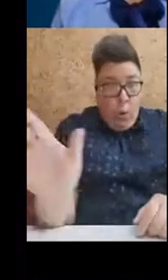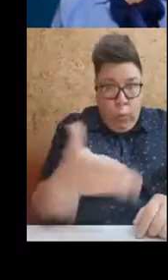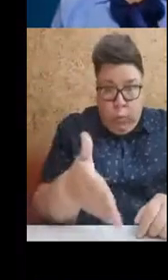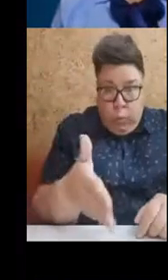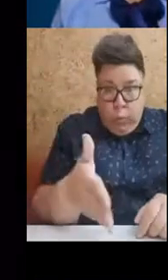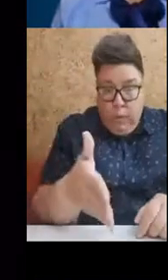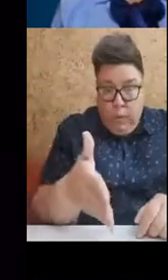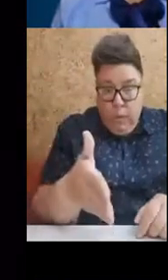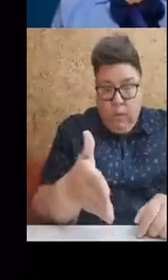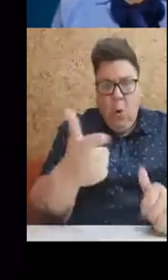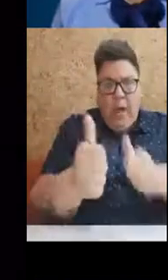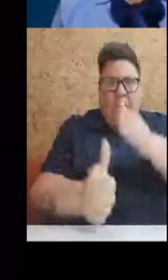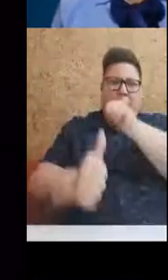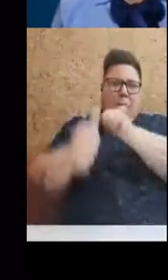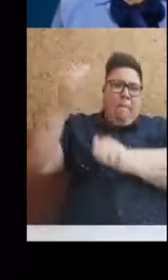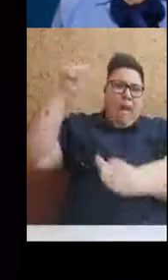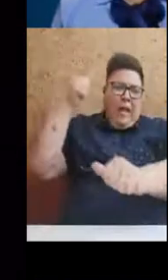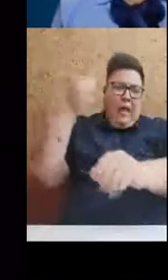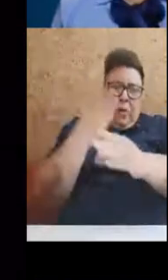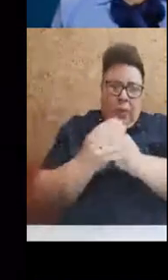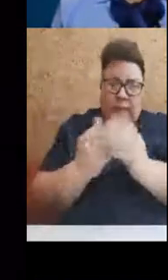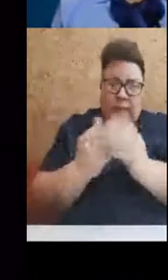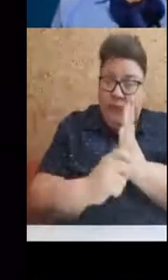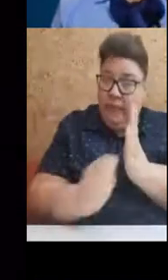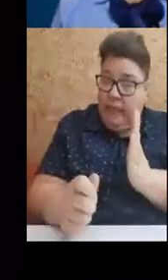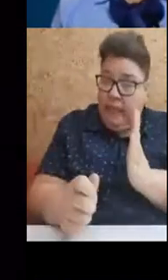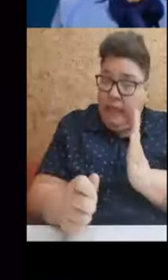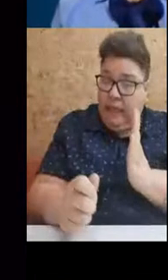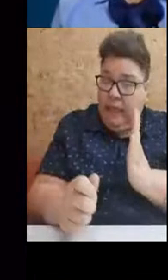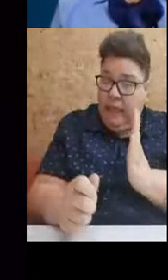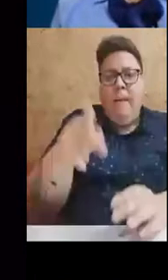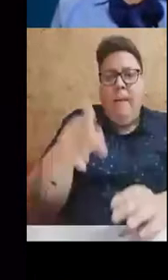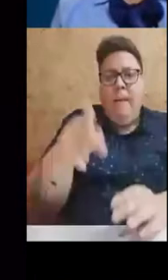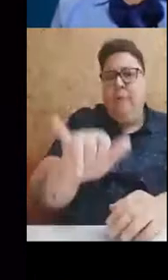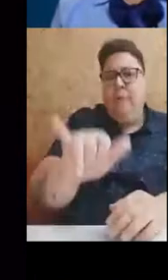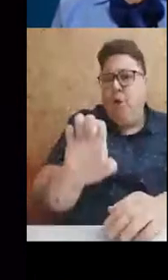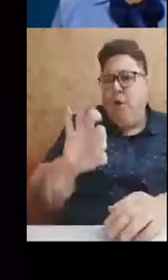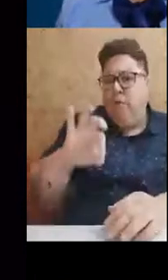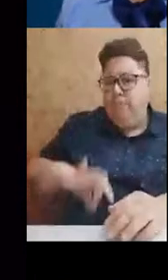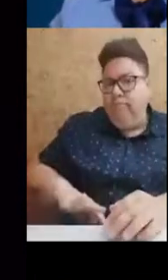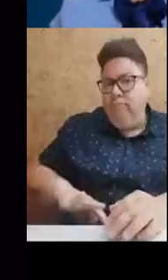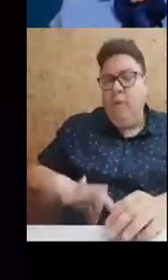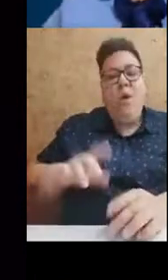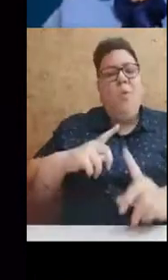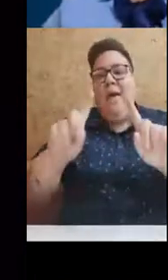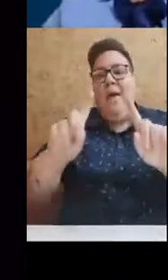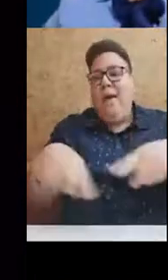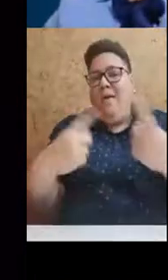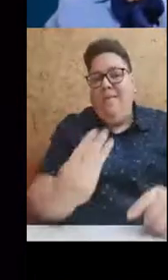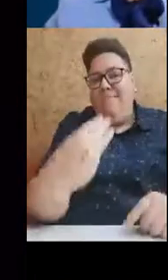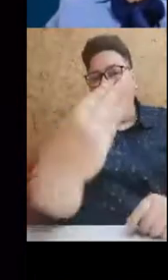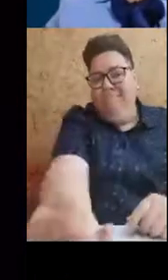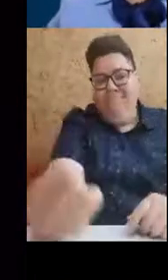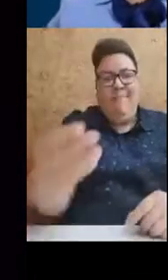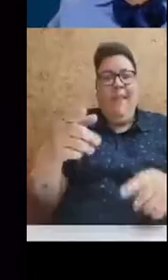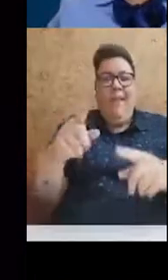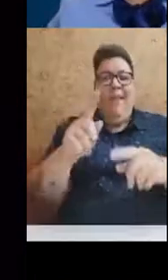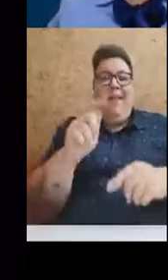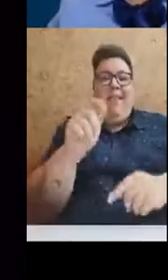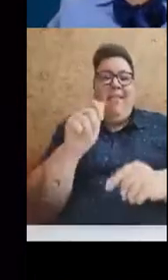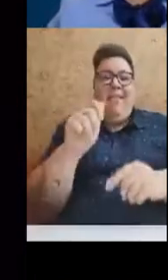the payments of your pay as you earn, for instance, to SARS, we cannot issue you with that tax clearance